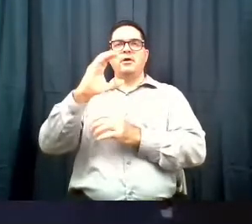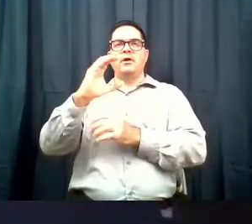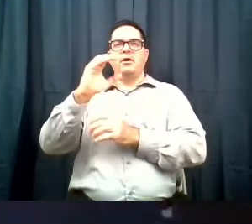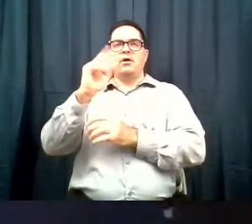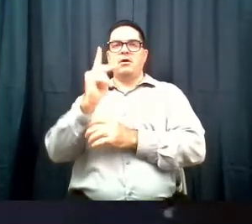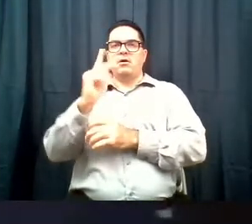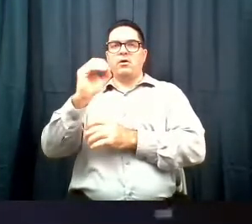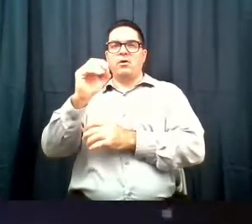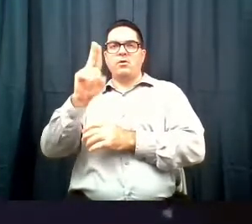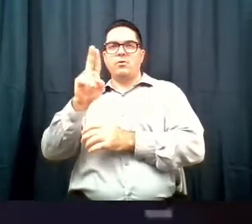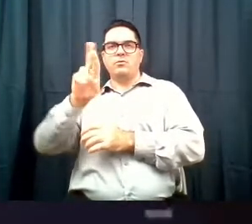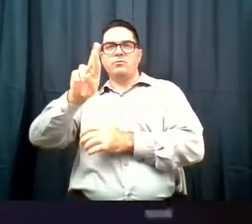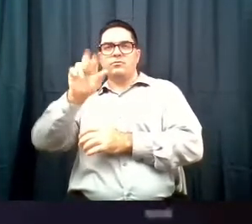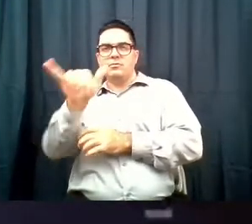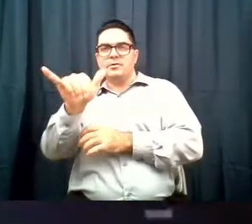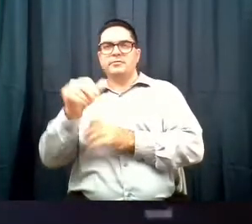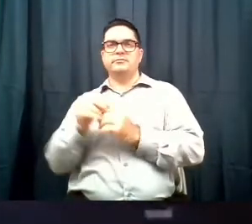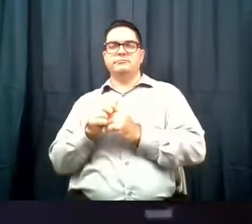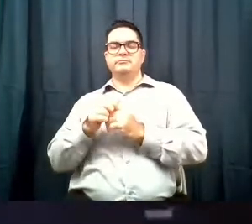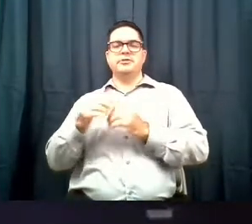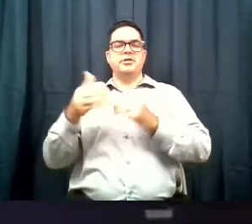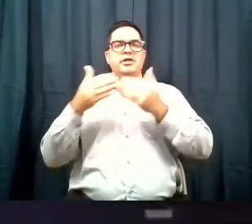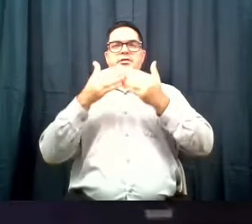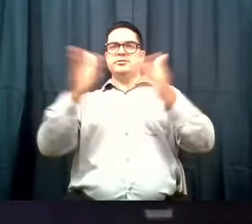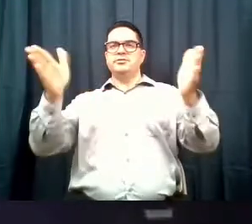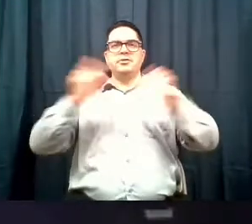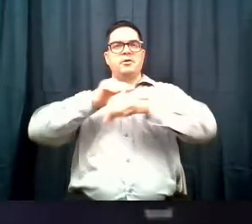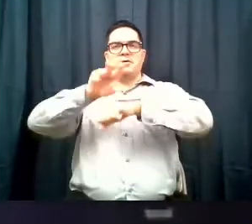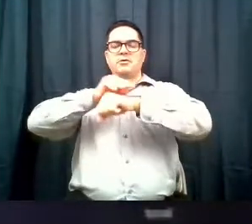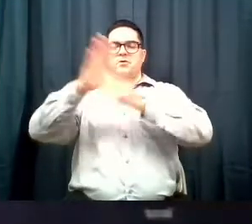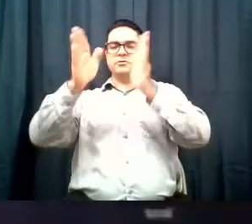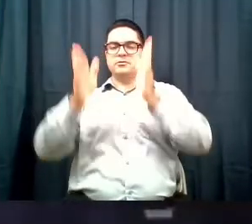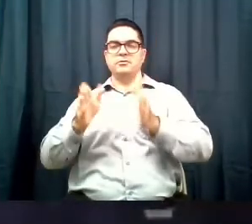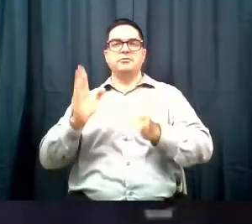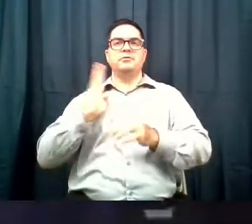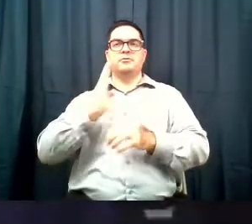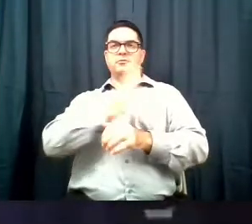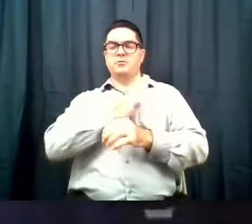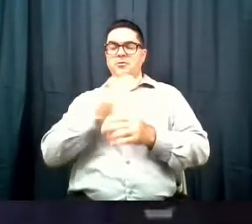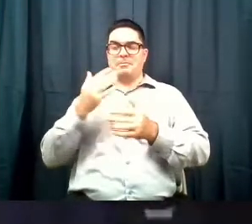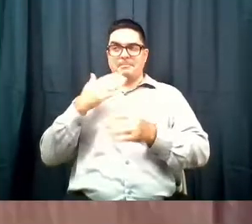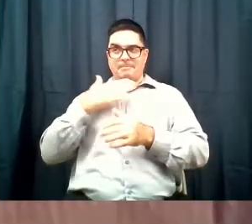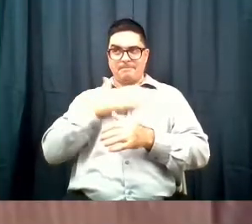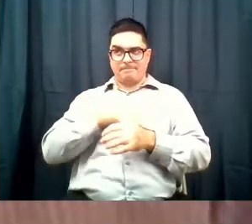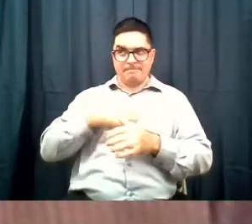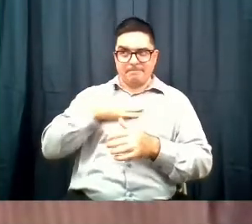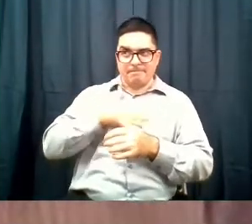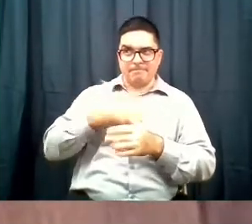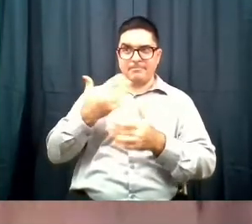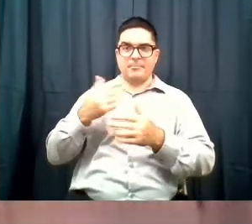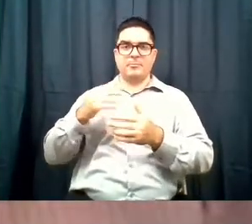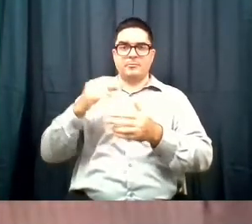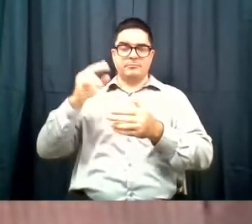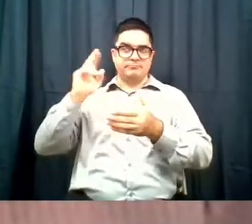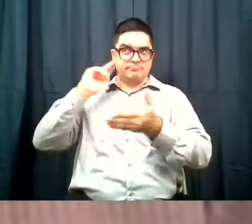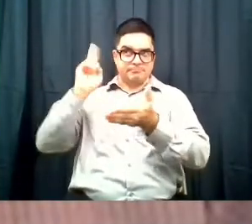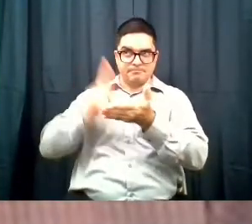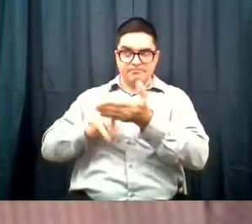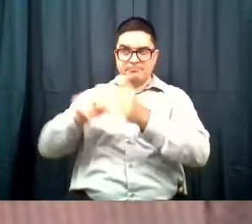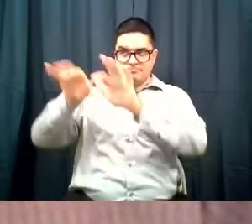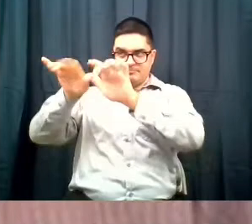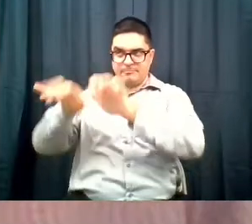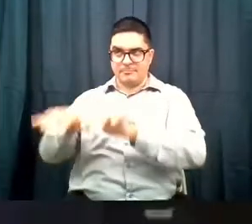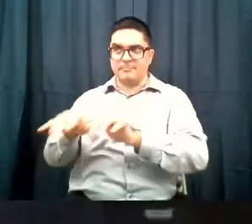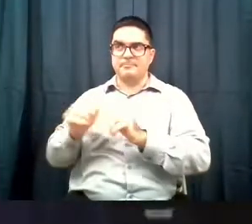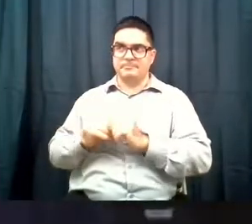El Khoury, the general counsel for the board, if you would be willing to be secretary for the meeting. Yes, I am. Thank you. Thank you,